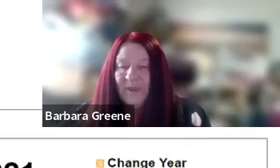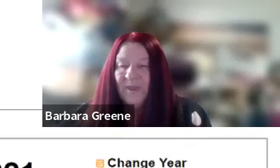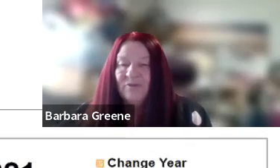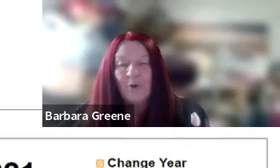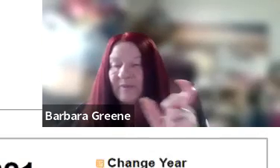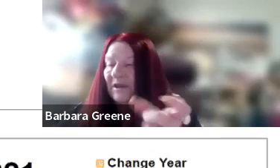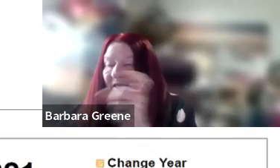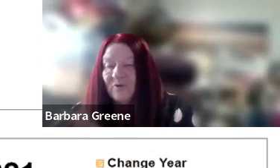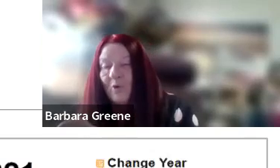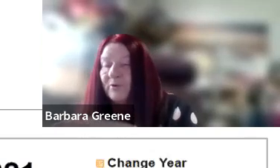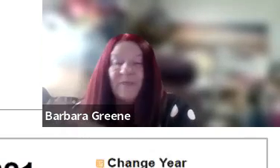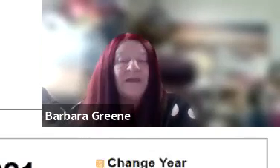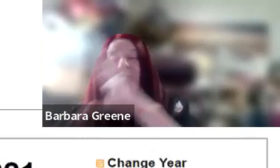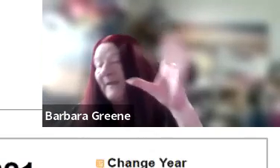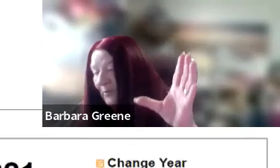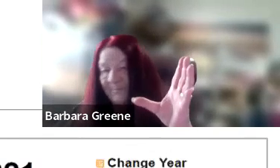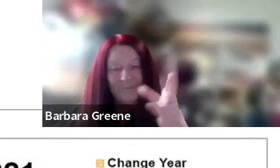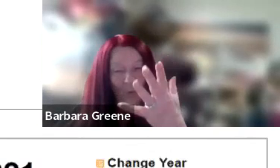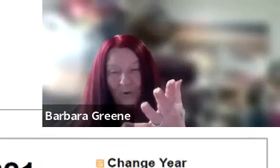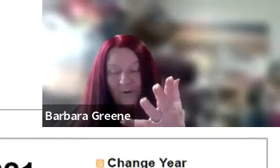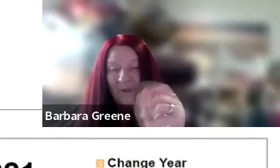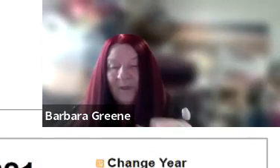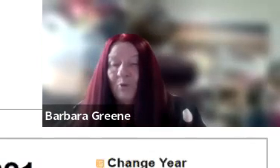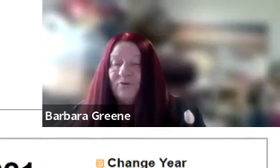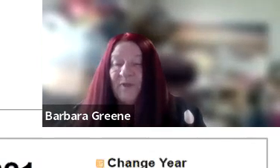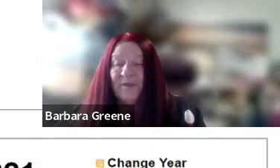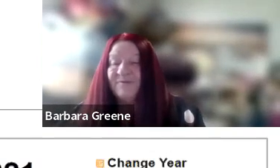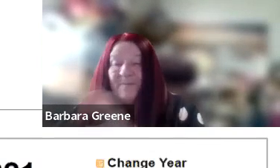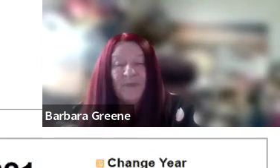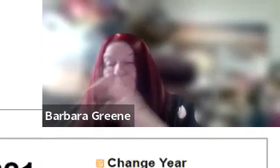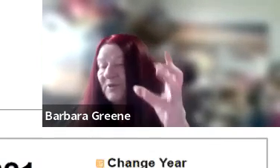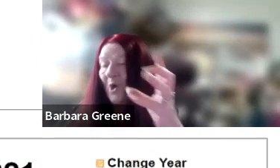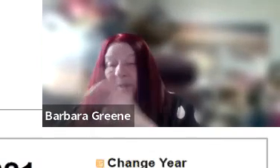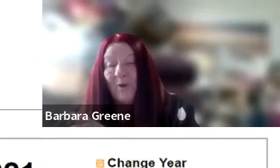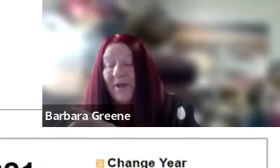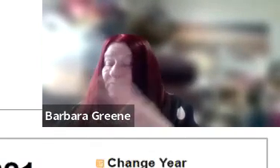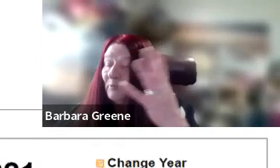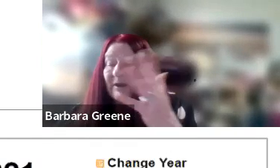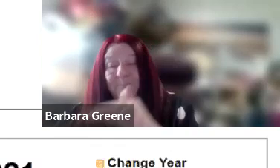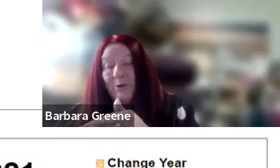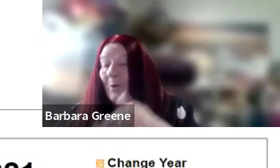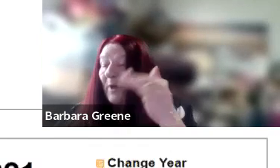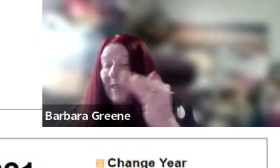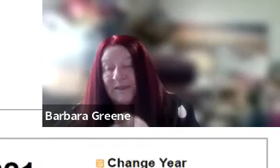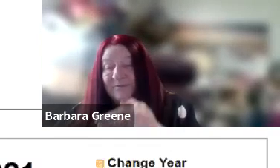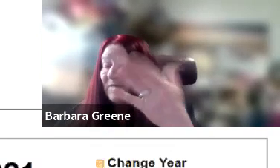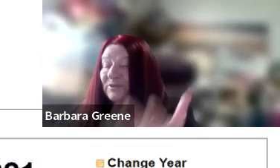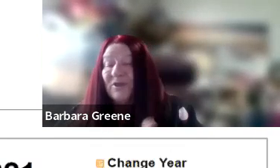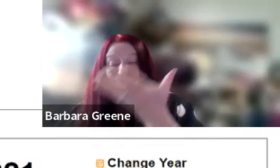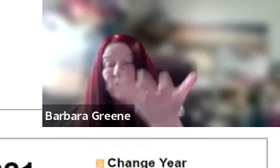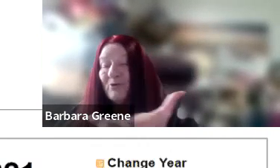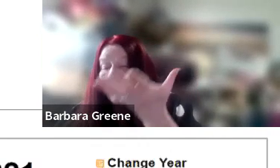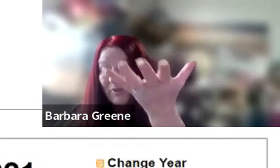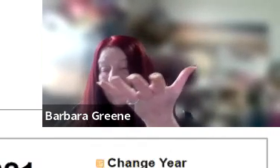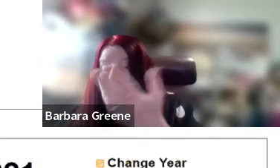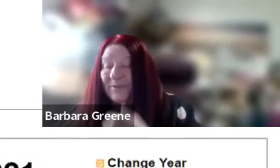serve during that last quarter than ever before, which said something was going well. So we got to figure out what that is and